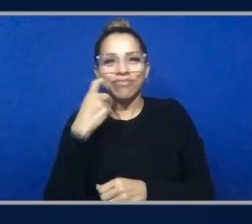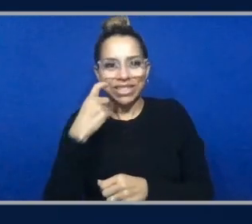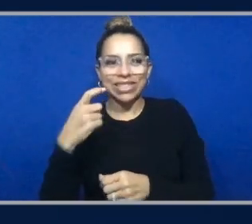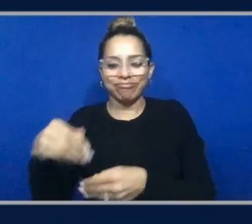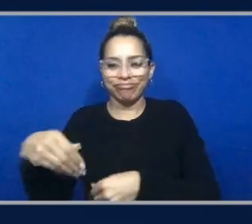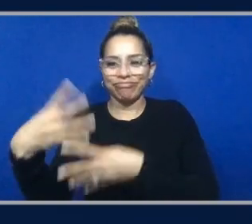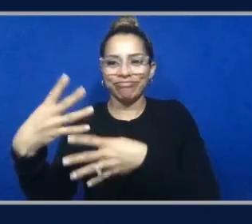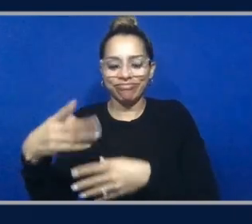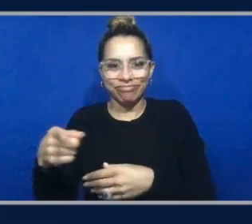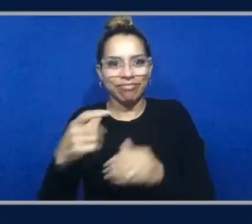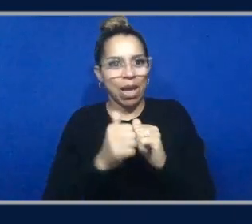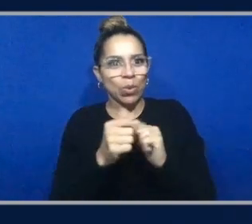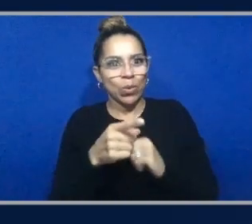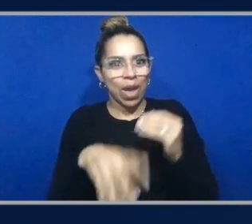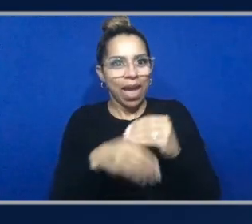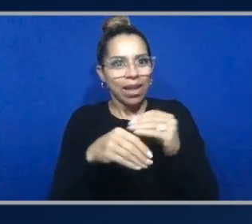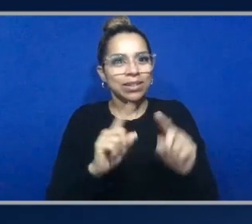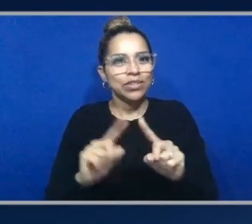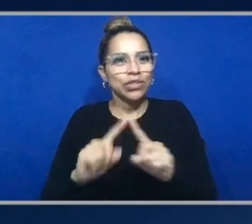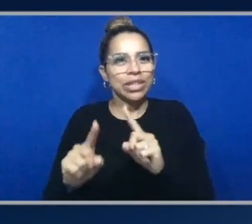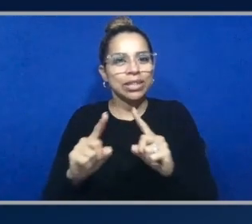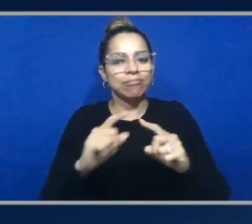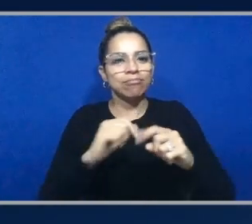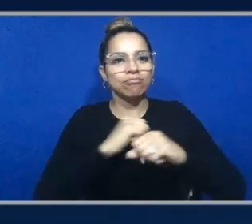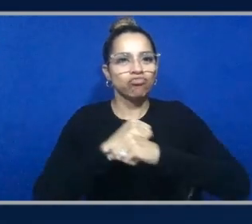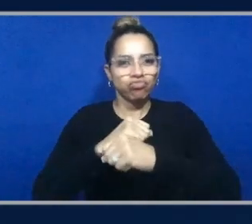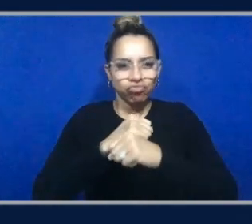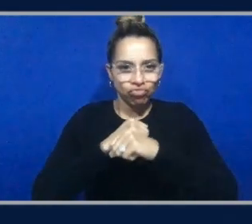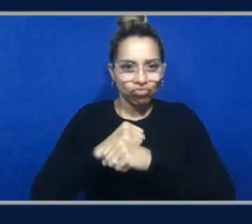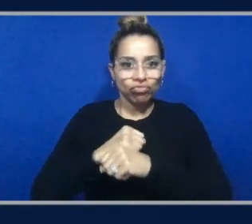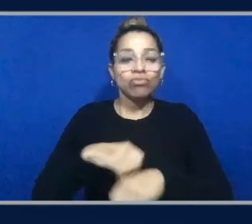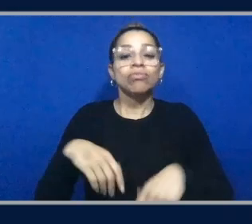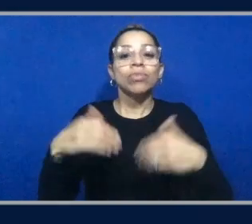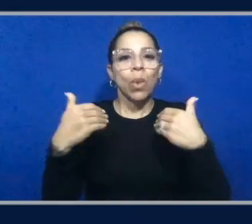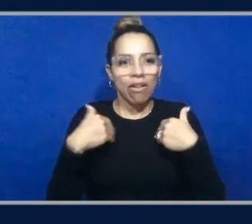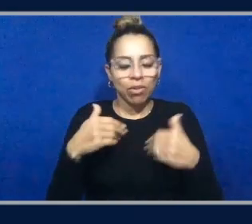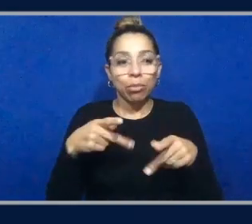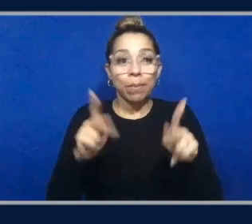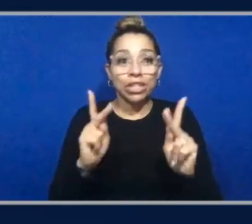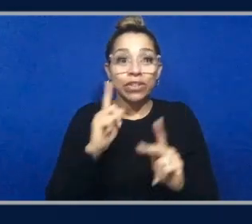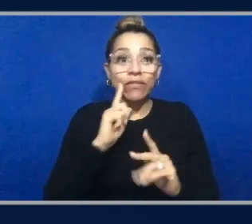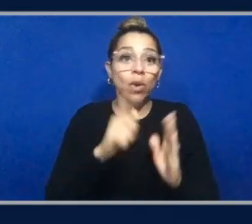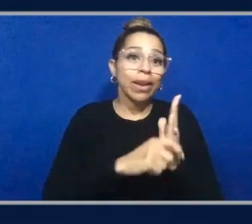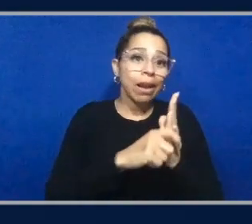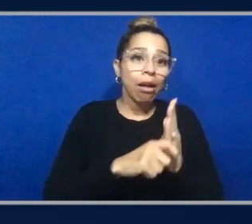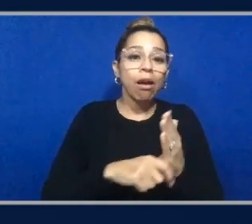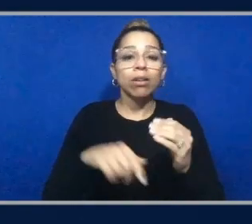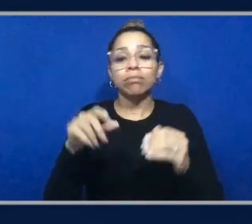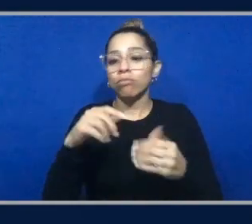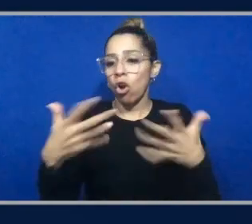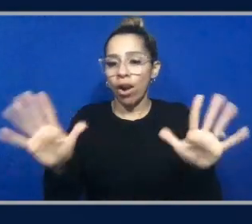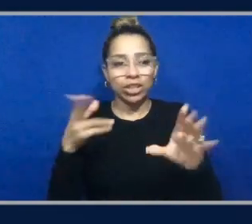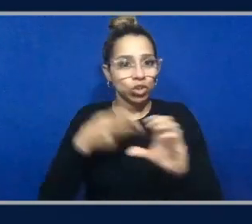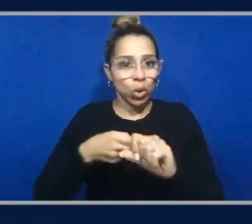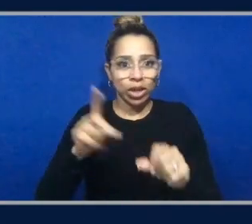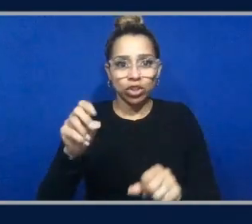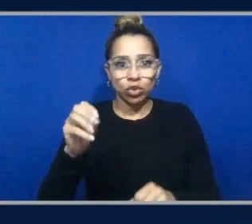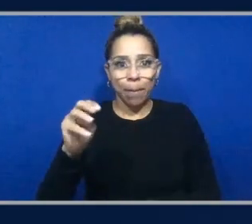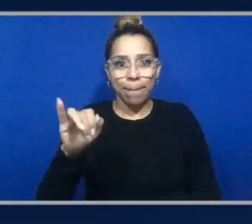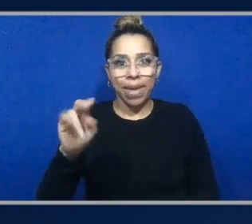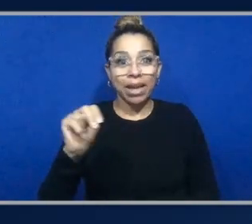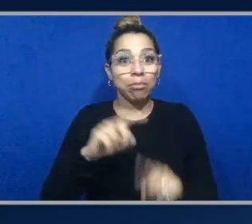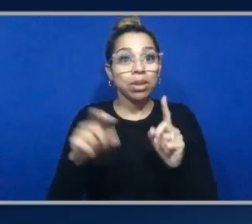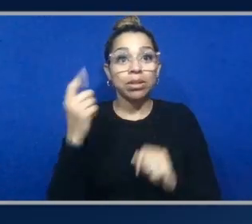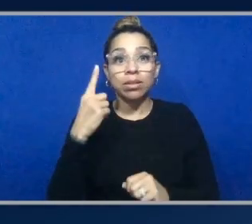add in those safeguards. You're in the domain. Yes, you have permission into the catalog. Yes, you have access into the project. But for the duration of time solely that you